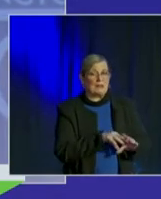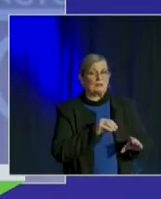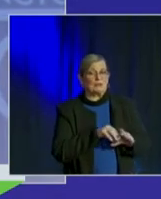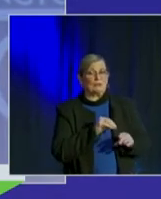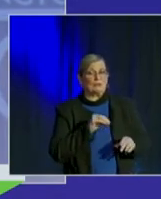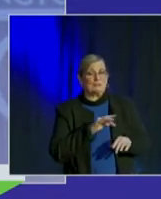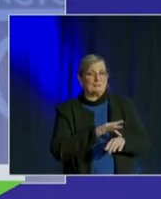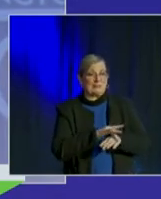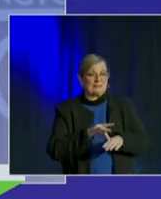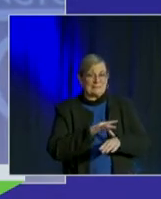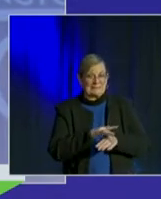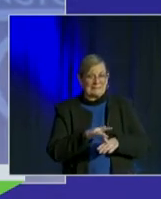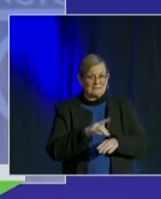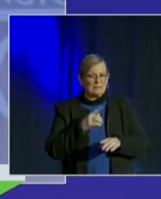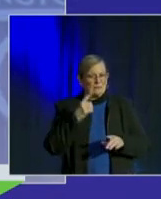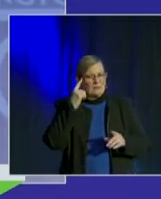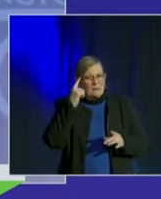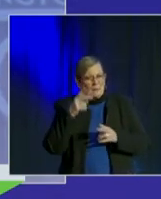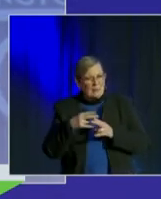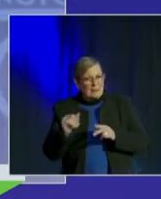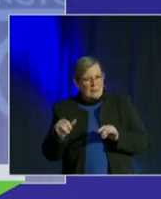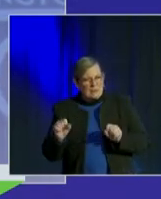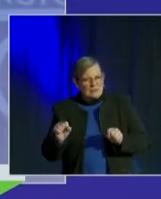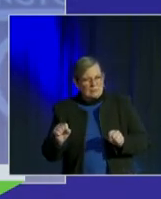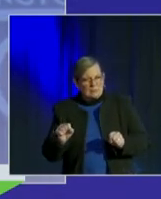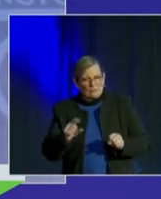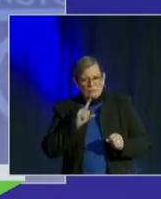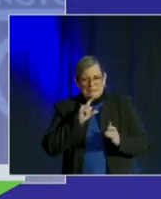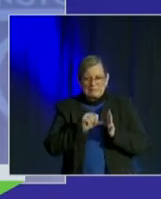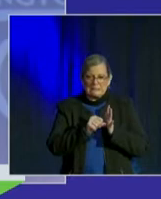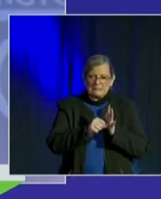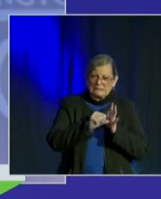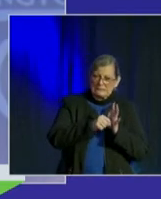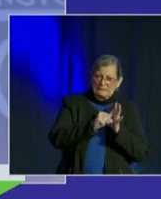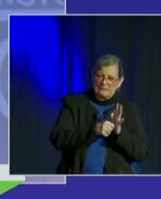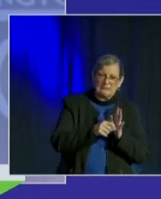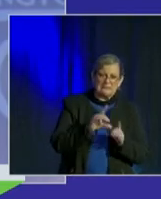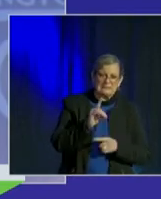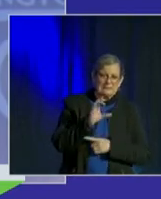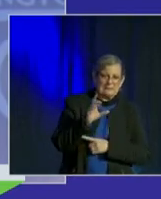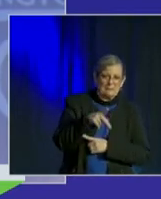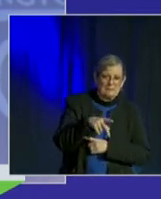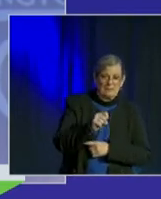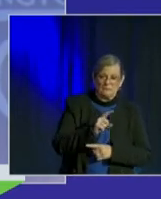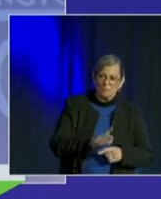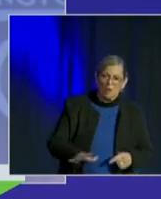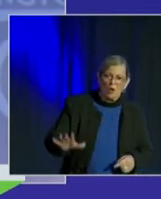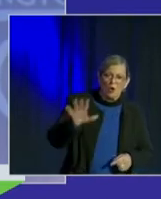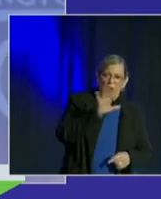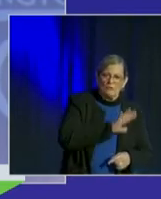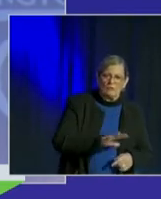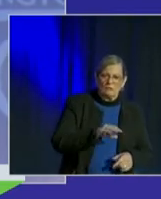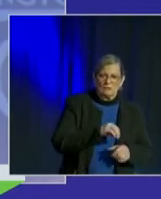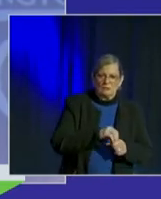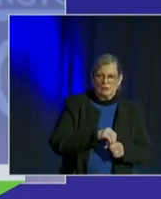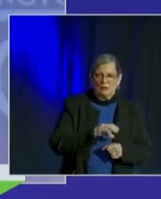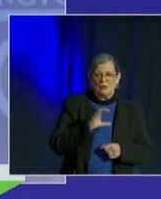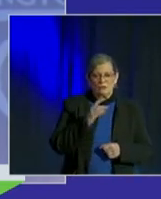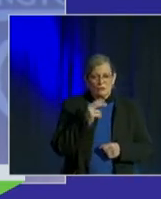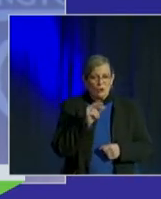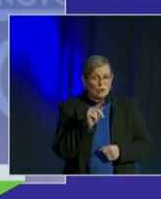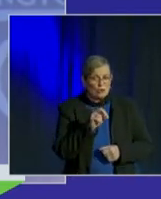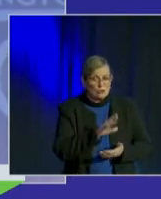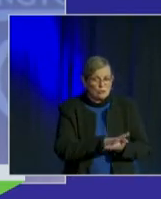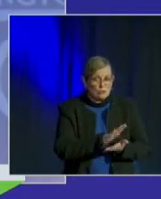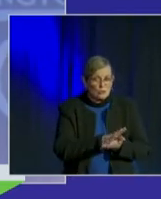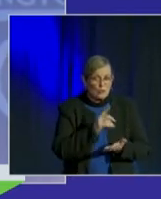feasible. And so we continue to push within DCPS and across the charter sector on this reopening question to get more students back in